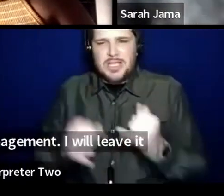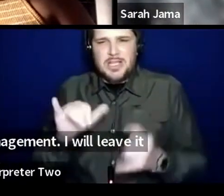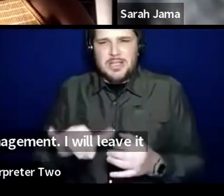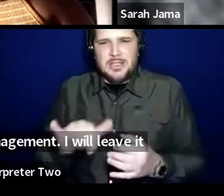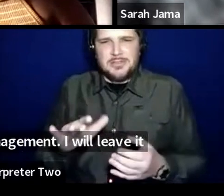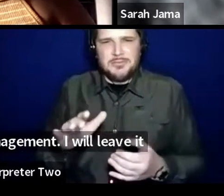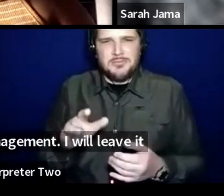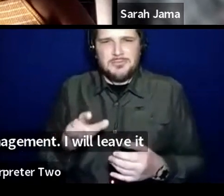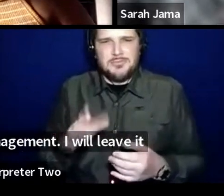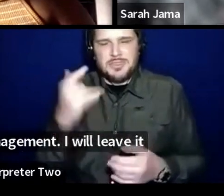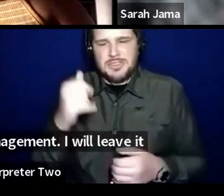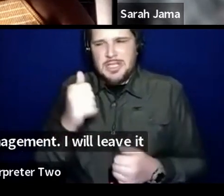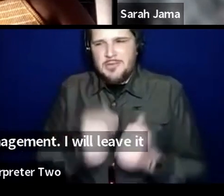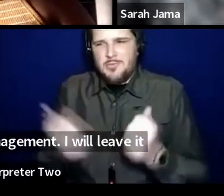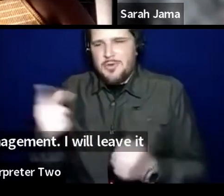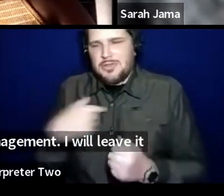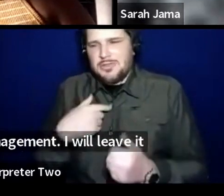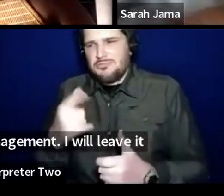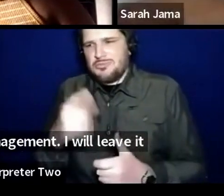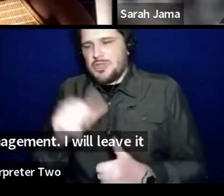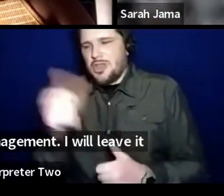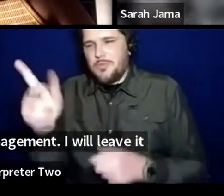everything. Yeah.